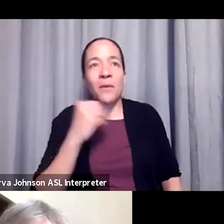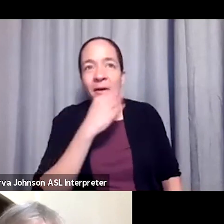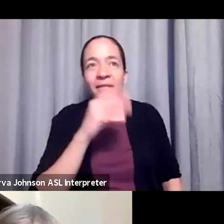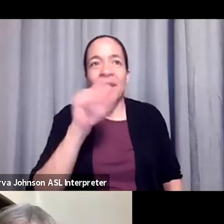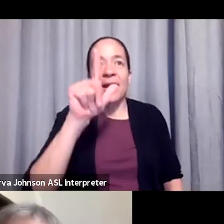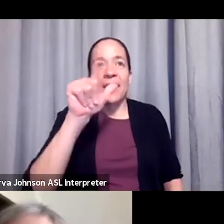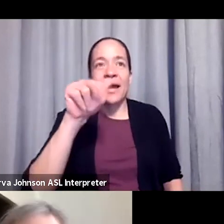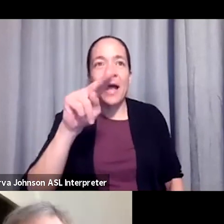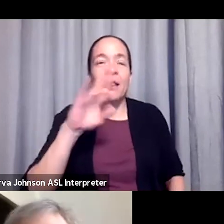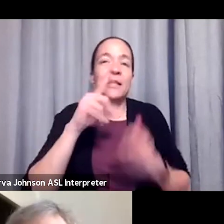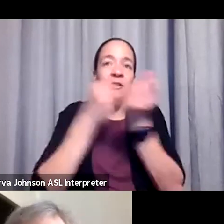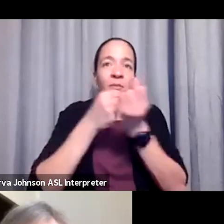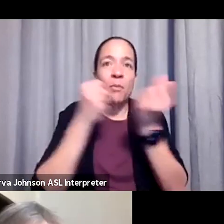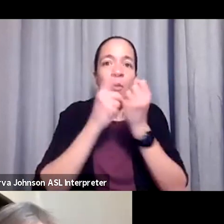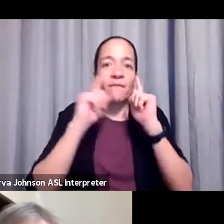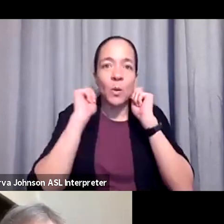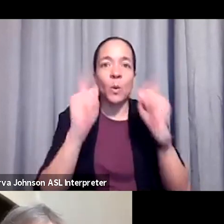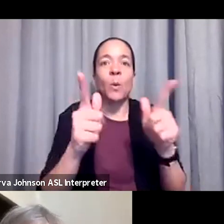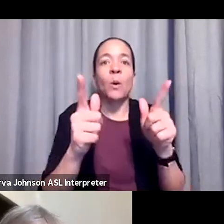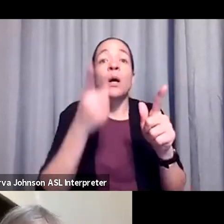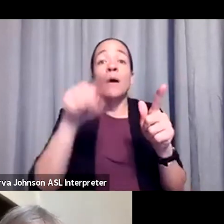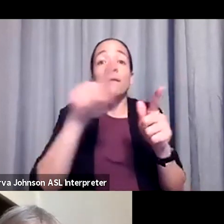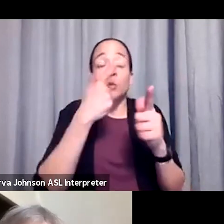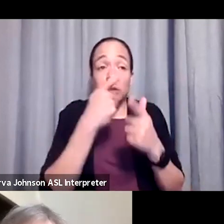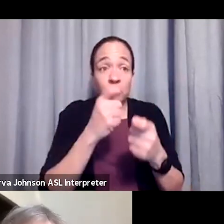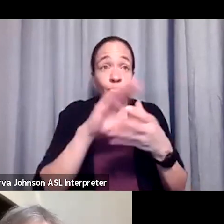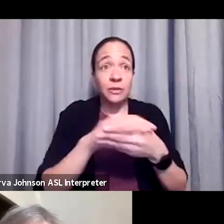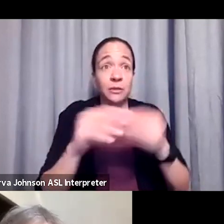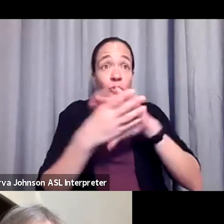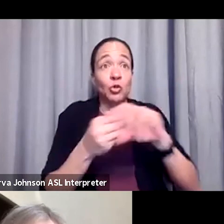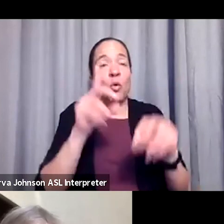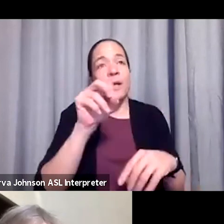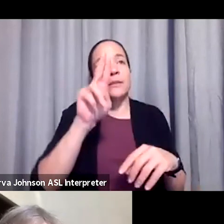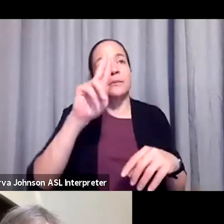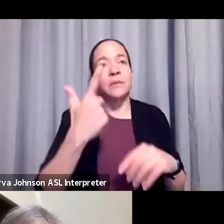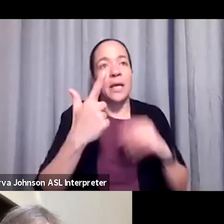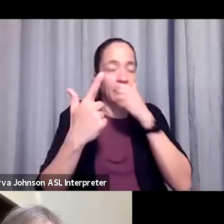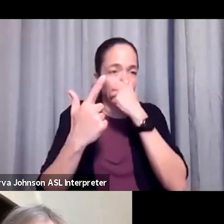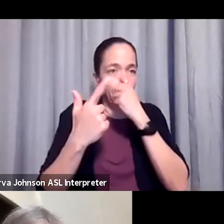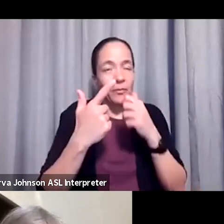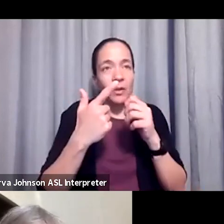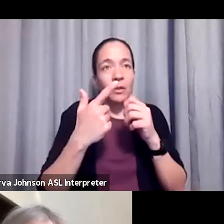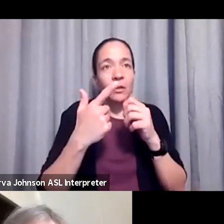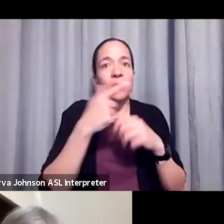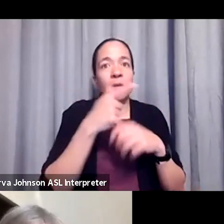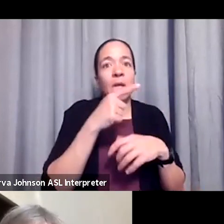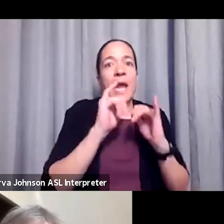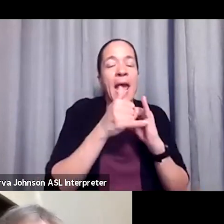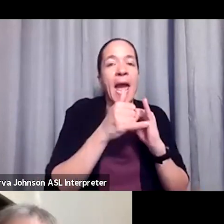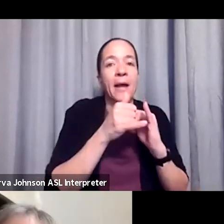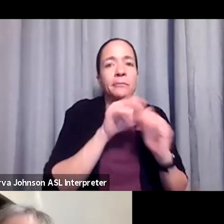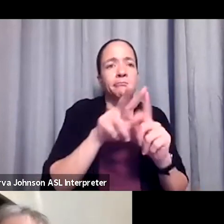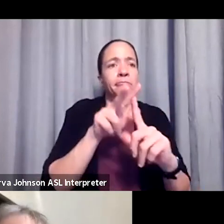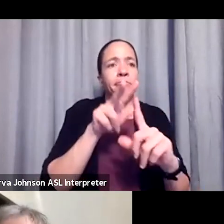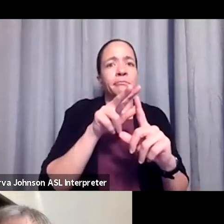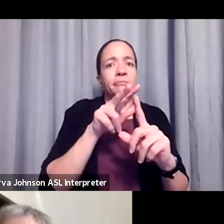to everybody who might want it. For those who are interested in the story that Doug has referenced around Evan Wolfson and the work at Freedom to Marry, Hattaway played an extraordinary role